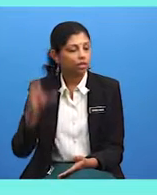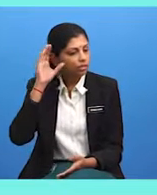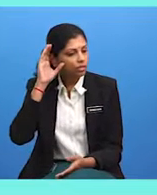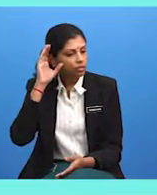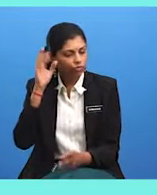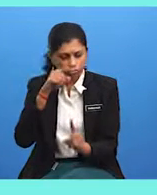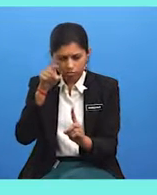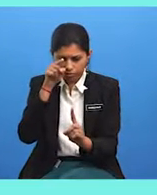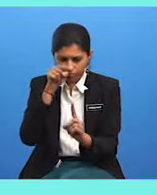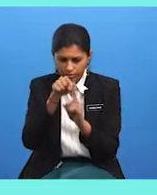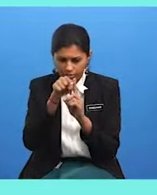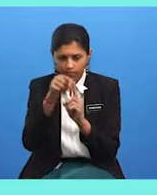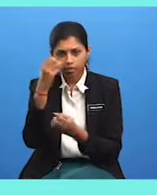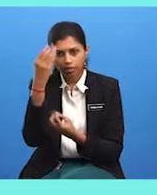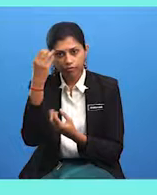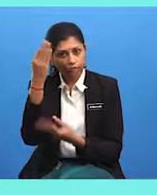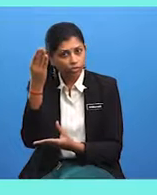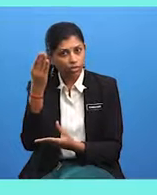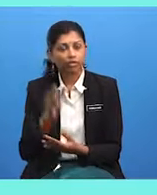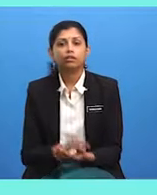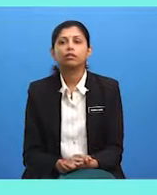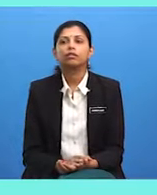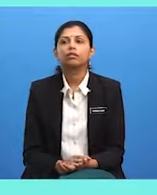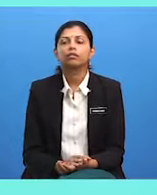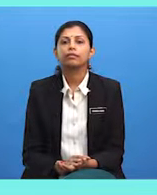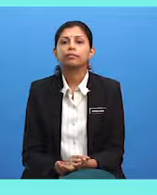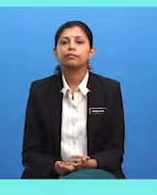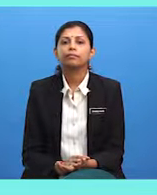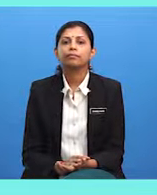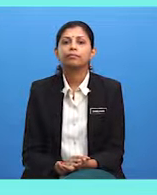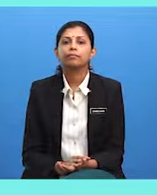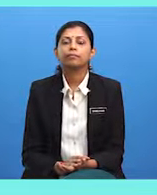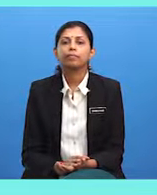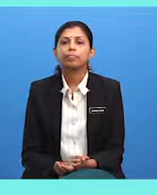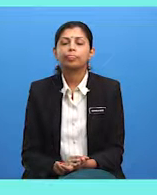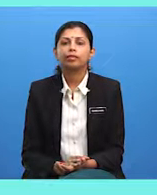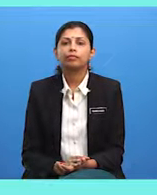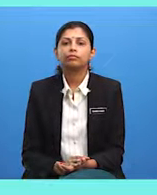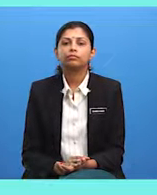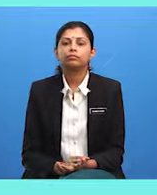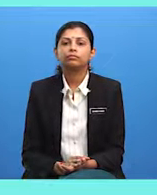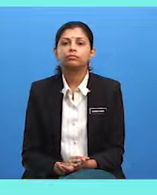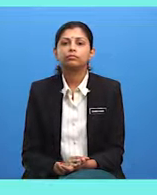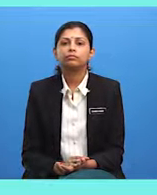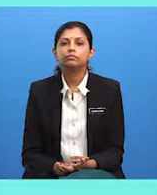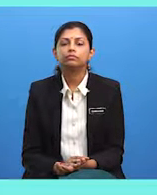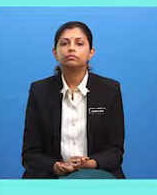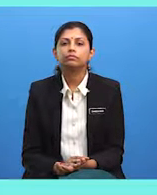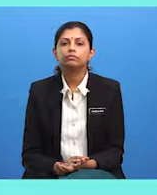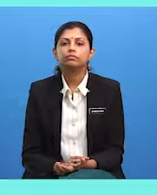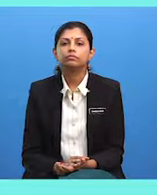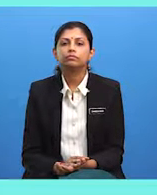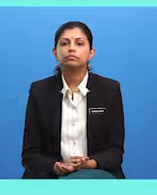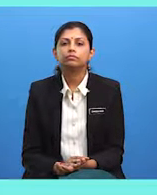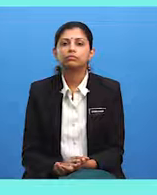to specific information. Here, we're listening for details of a particular piece